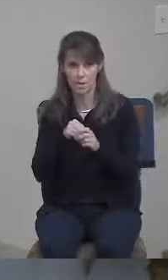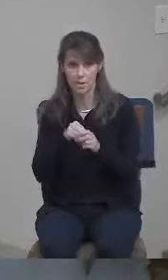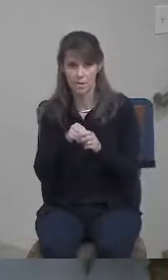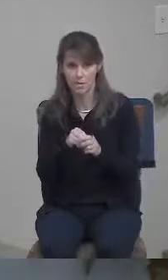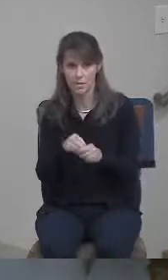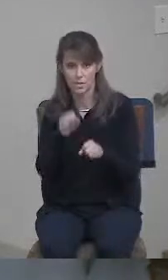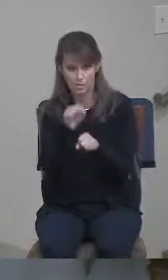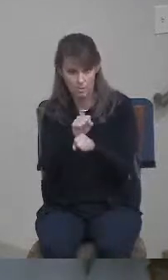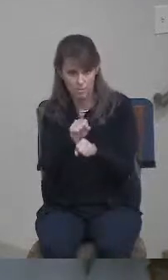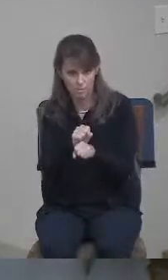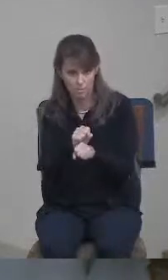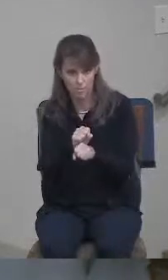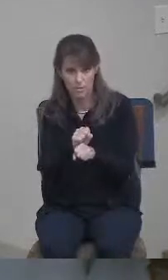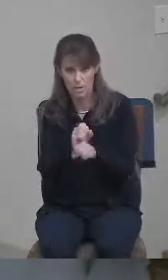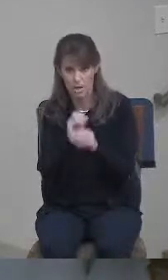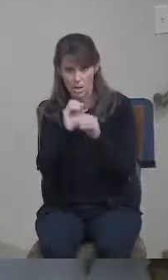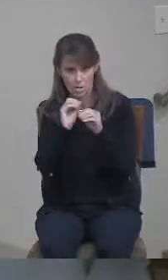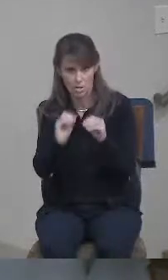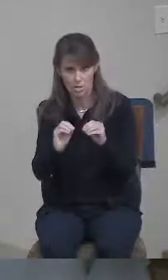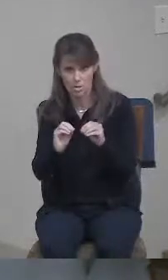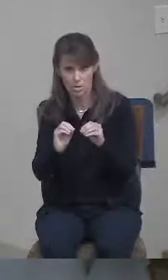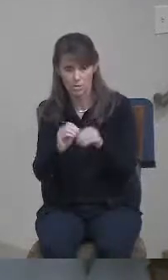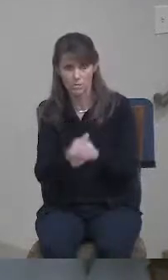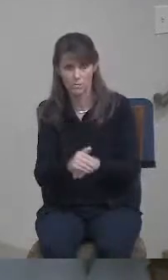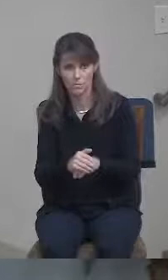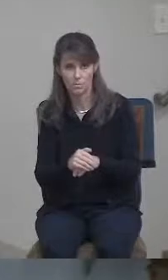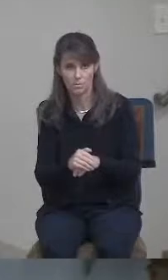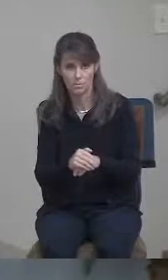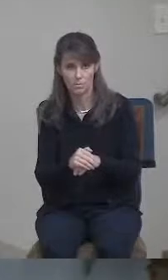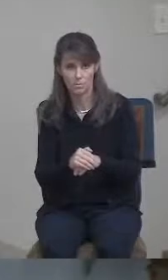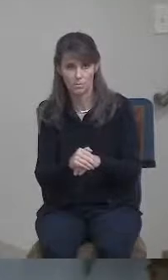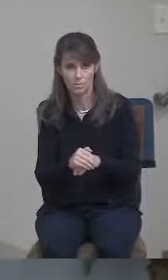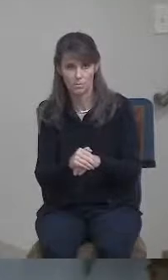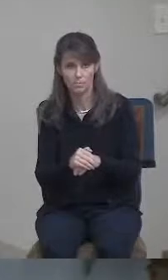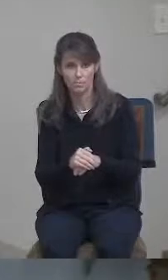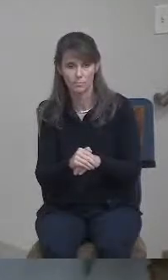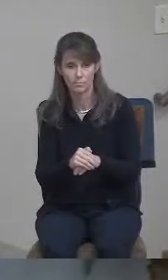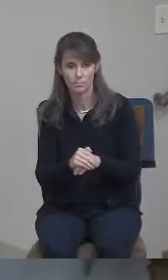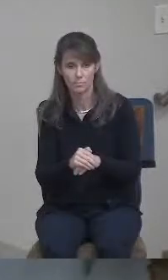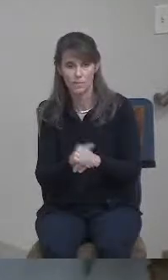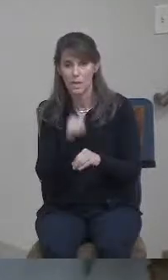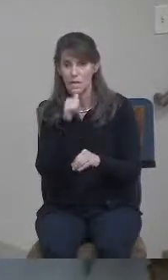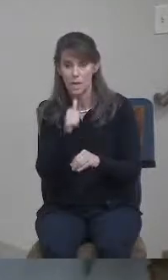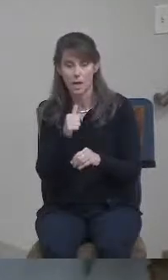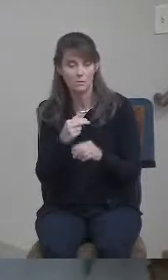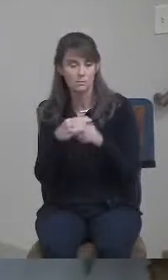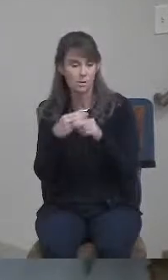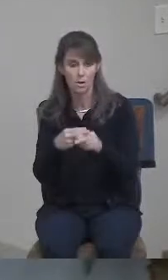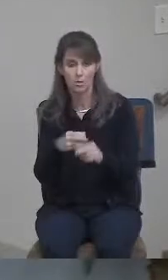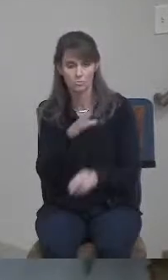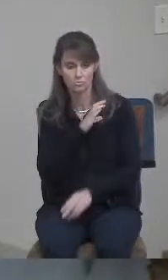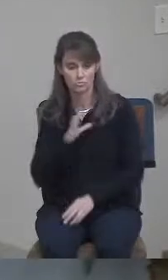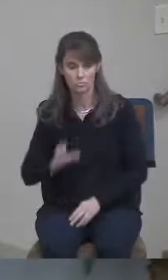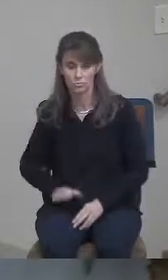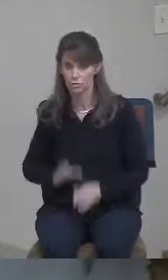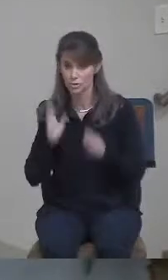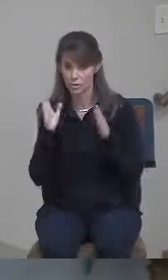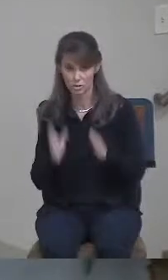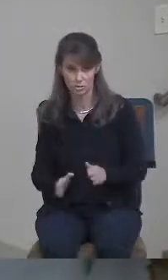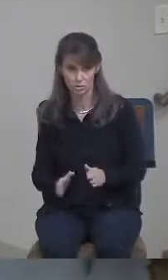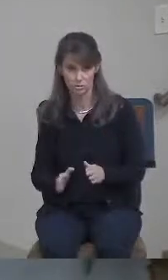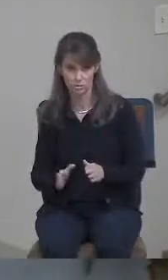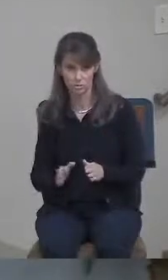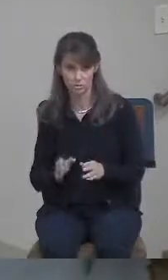changed their name to the Christian Church. So theirs was a movement to overthrow human elements in